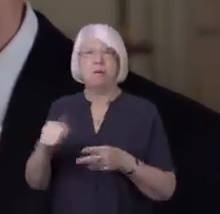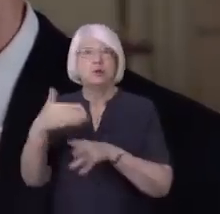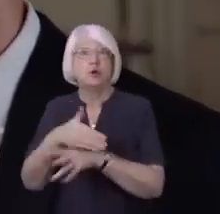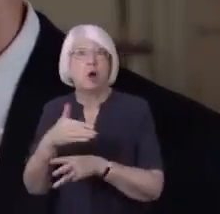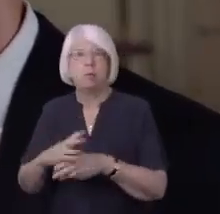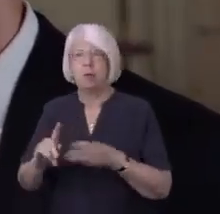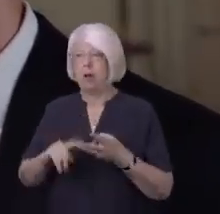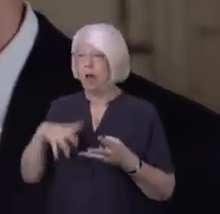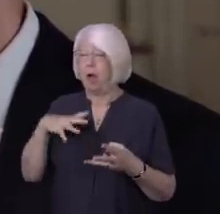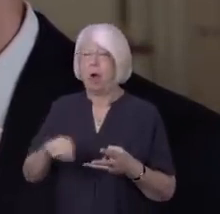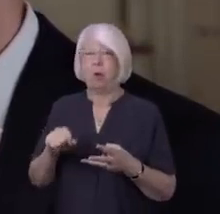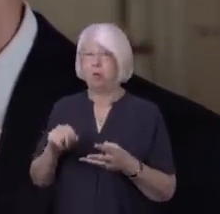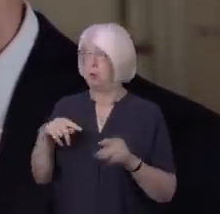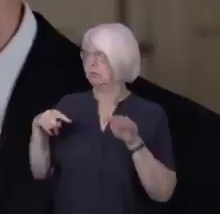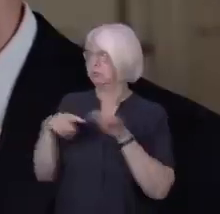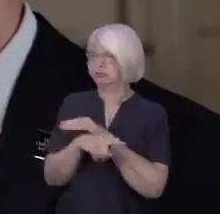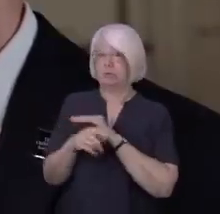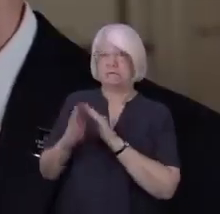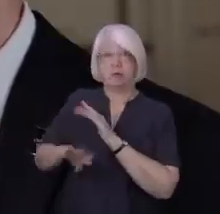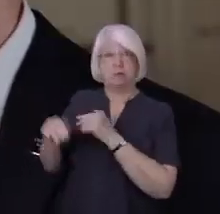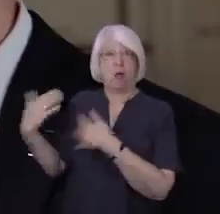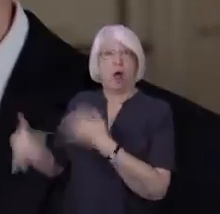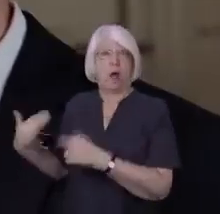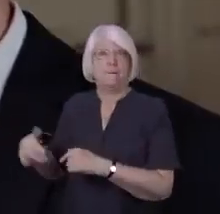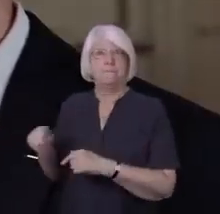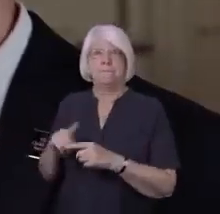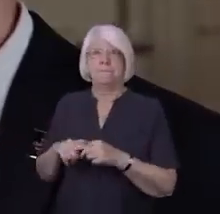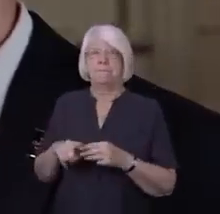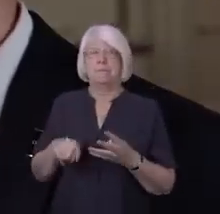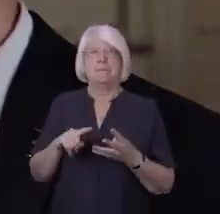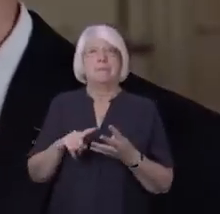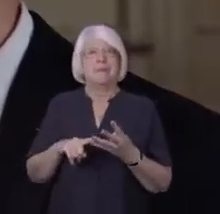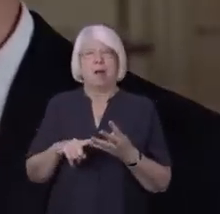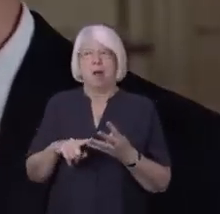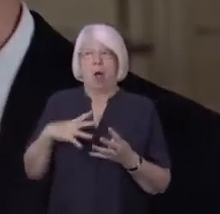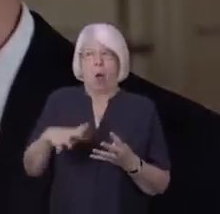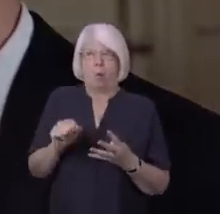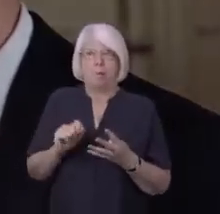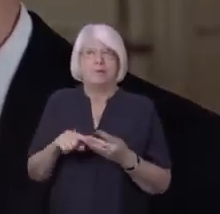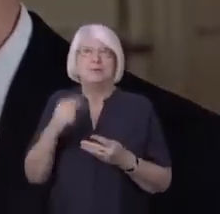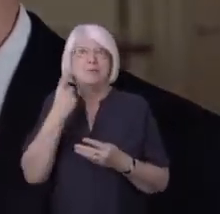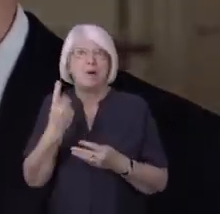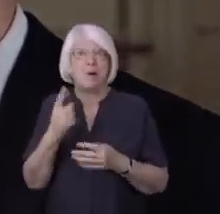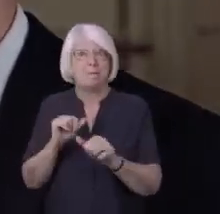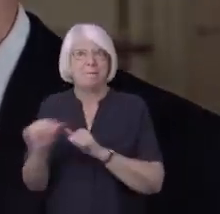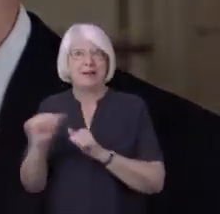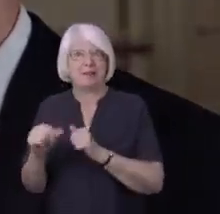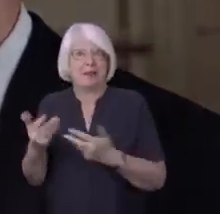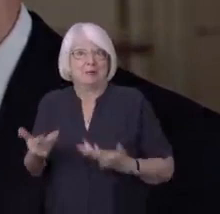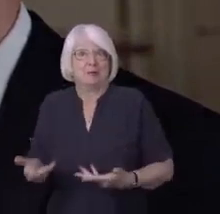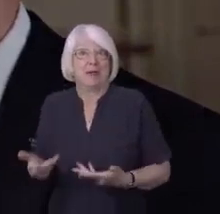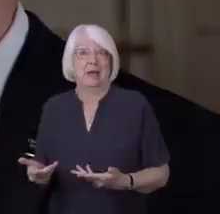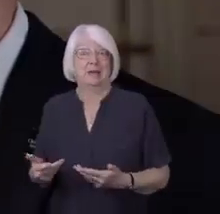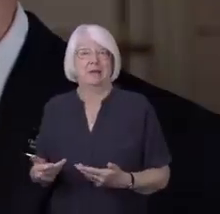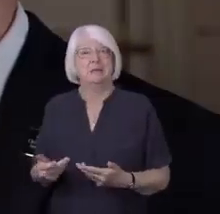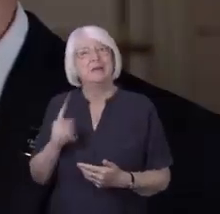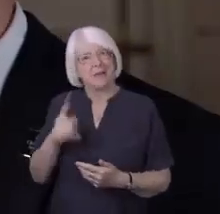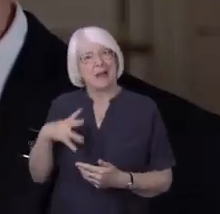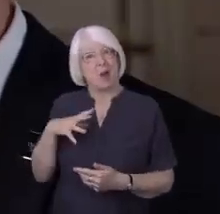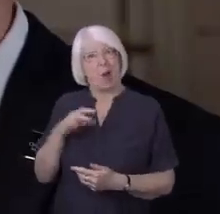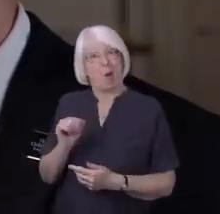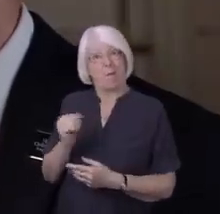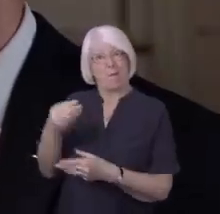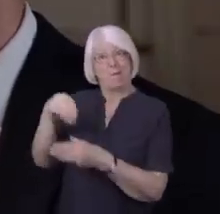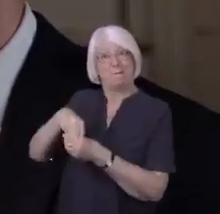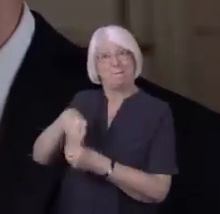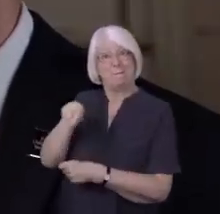hope that tomorrow can be better than today. And that hope lives inside the heart of every child in this country. And the Children's Society